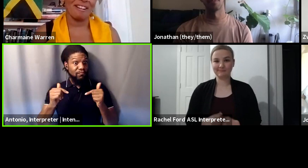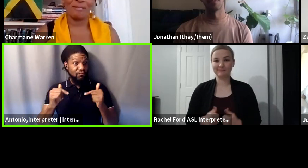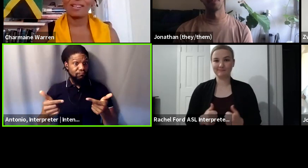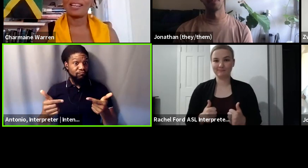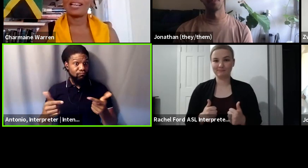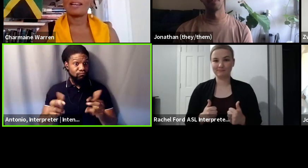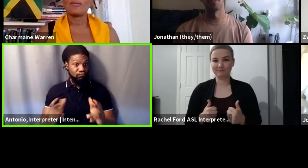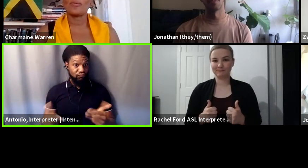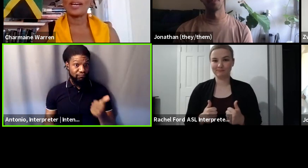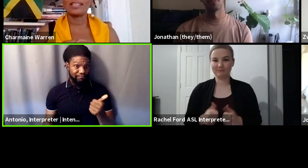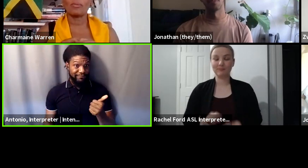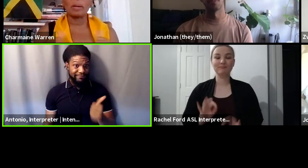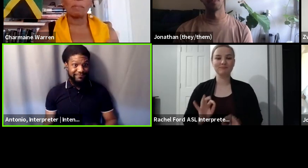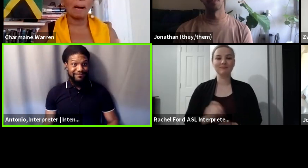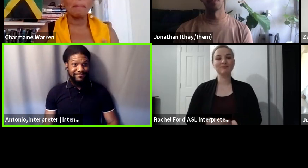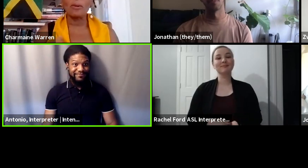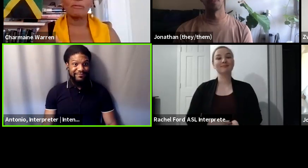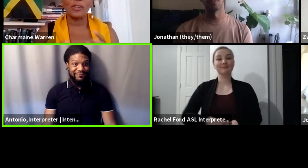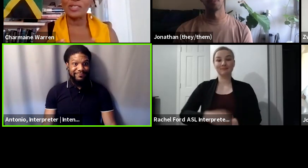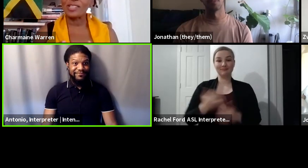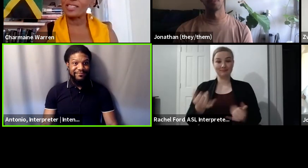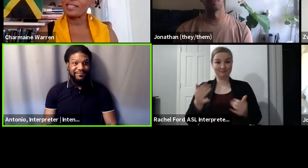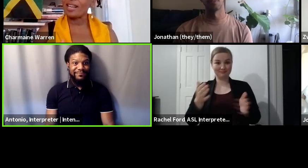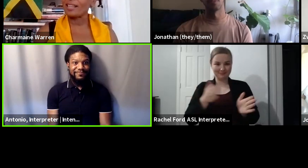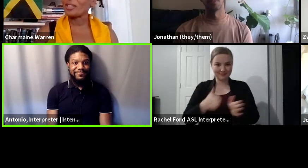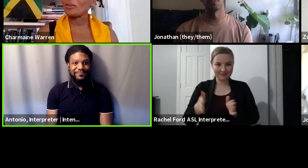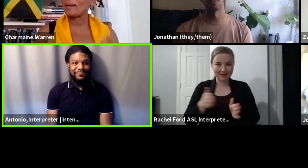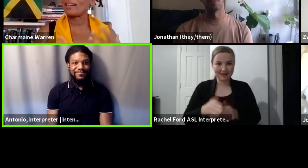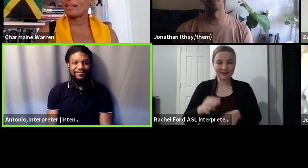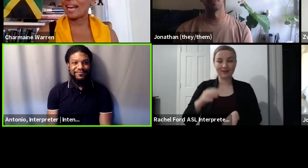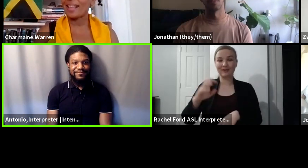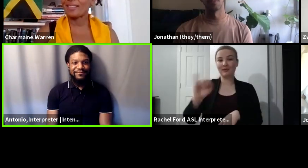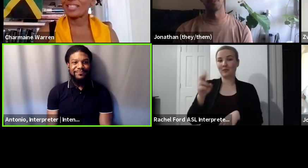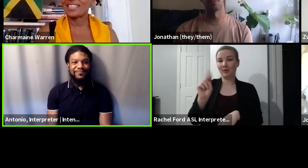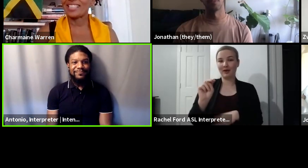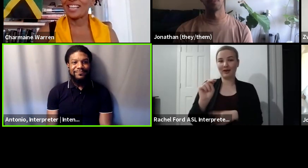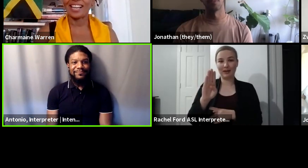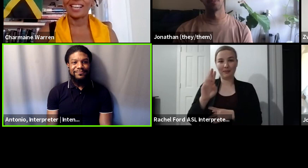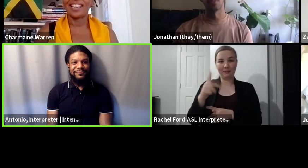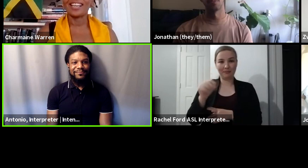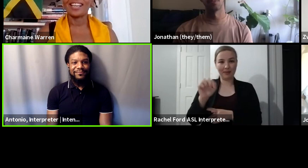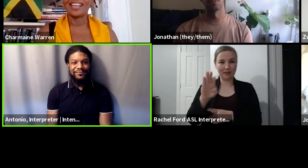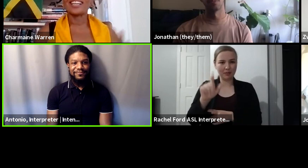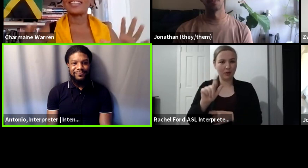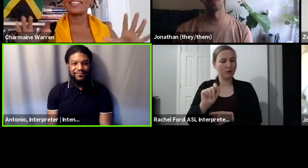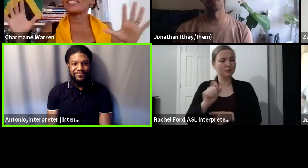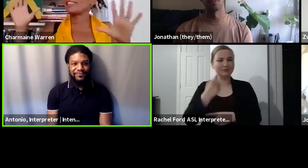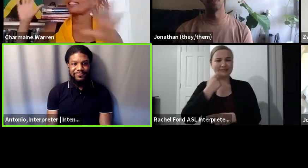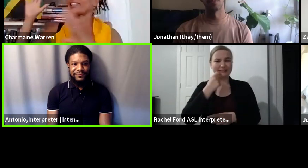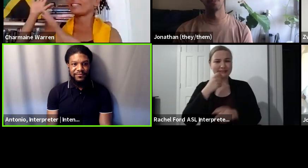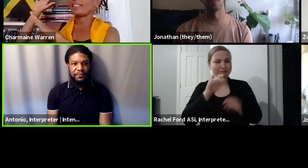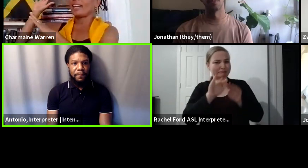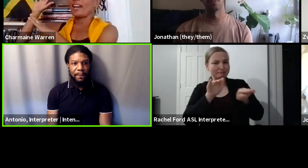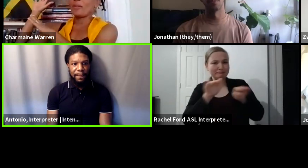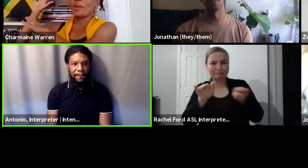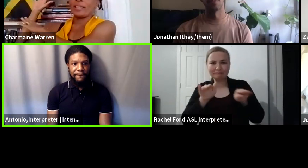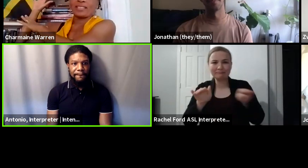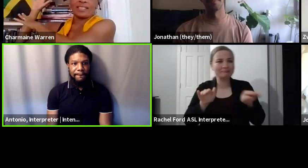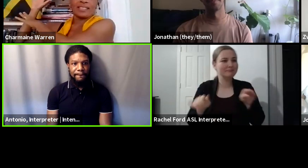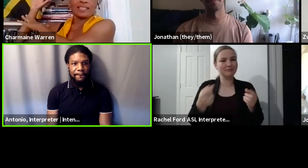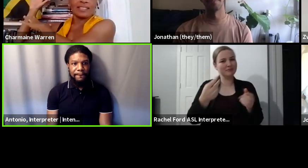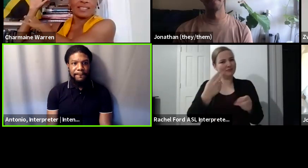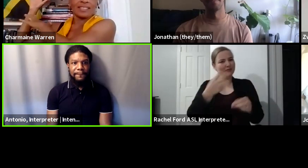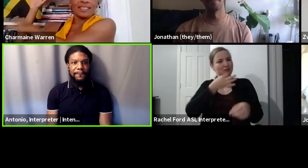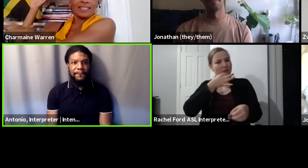for now, when Pablo first talked to you about our gathering today, clearly I